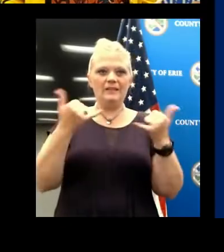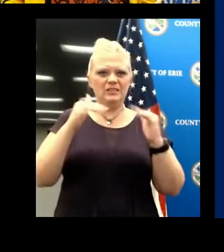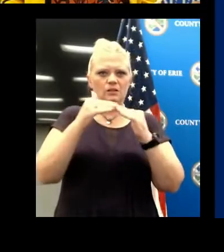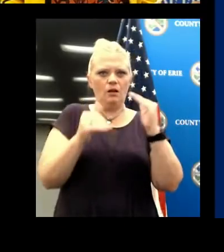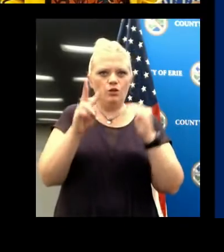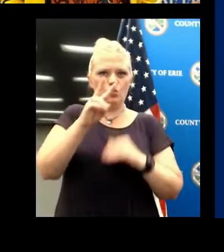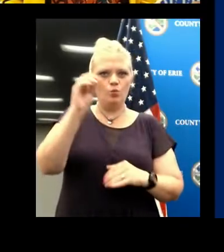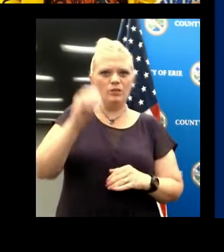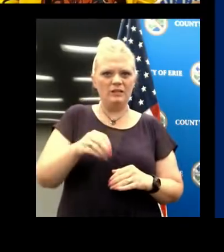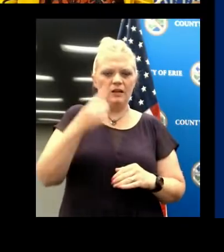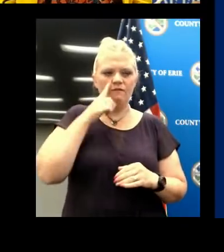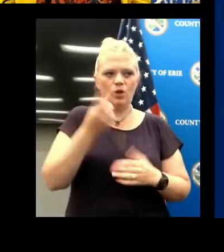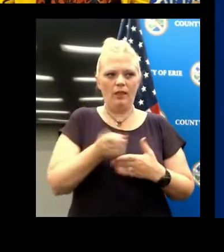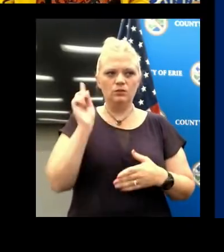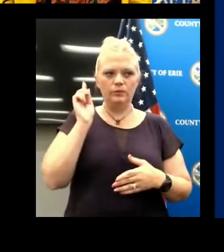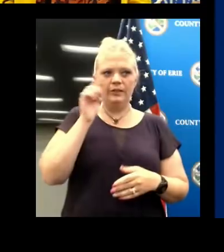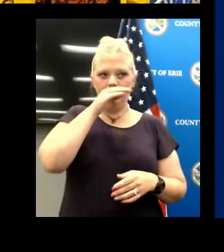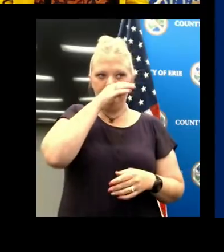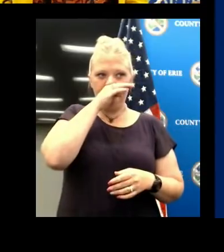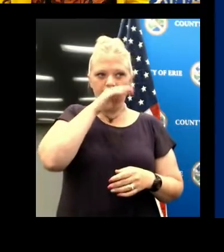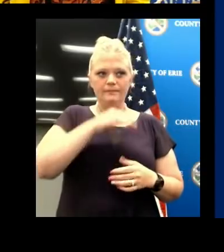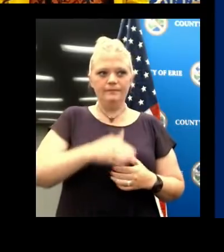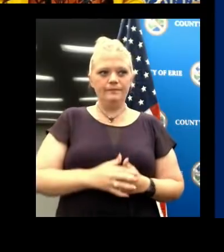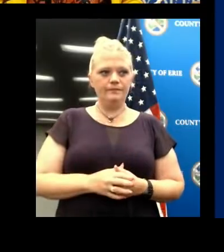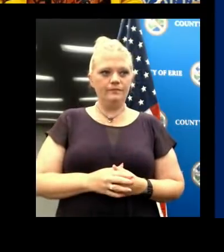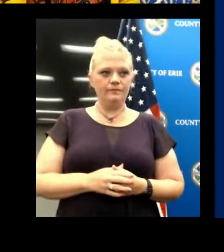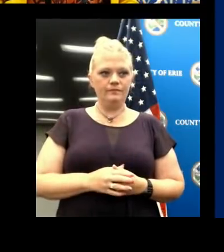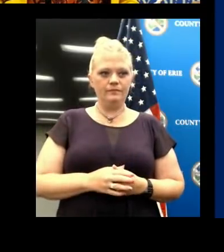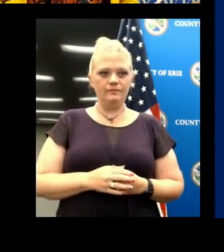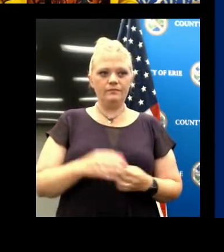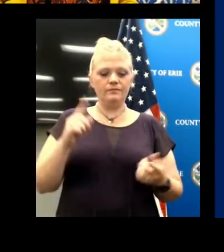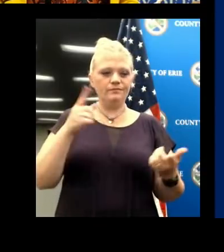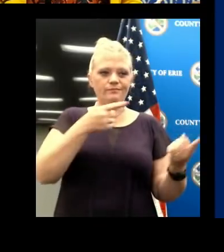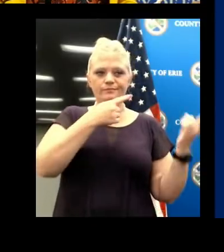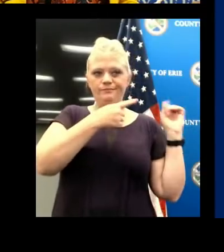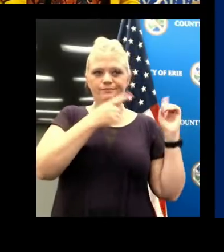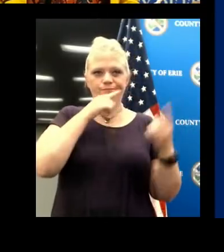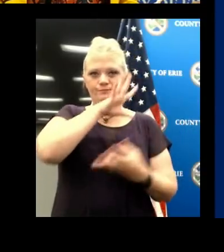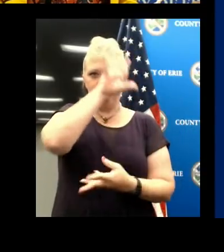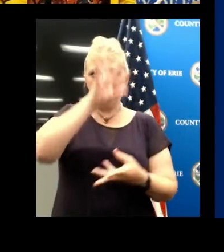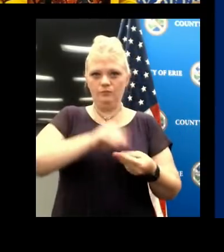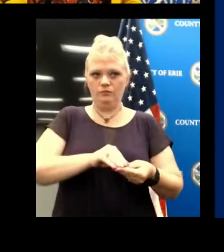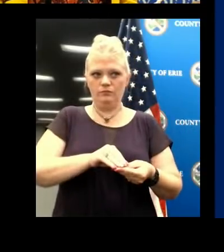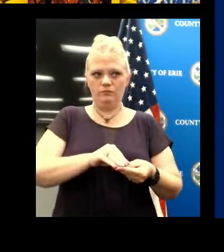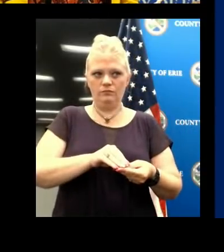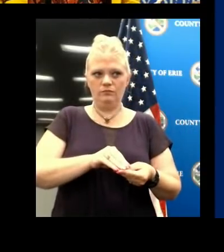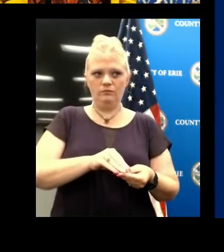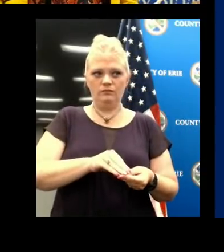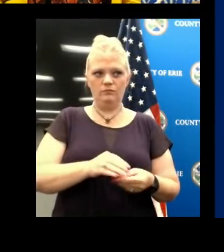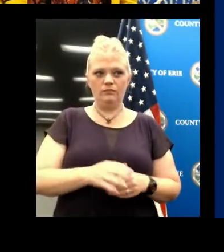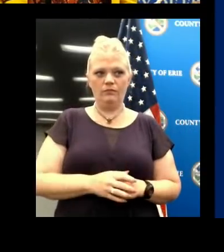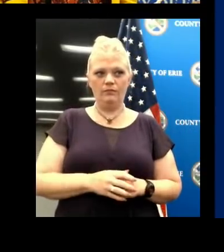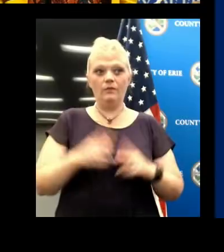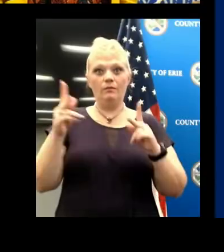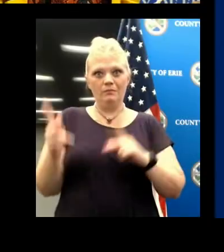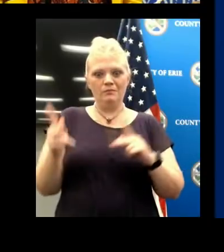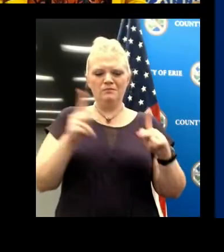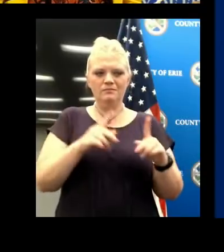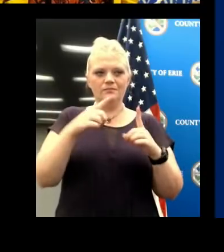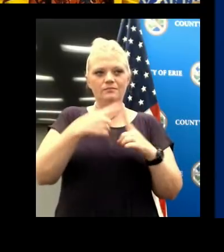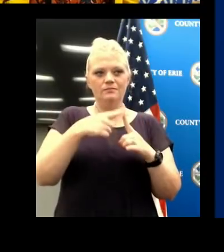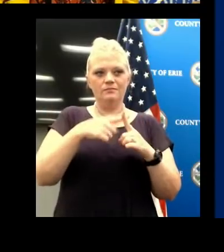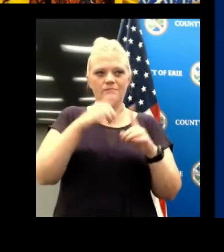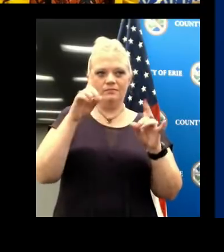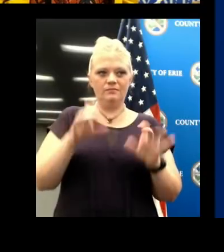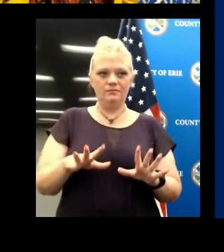2% for last week. And then just overall, this is looking at the proportion of positive tests.